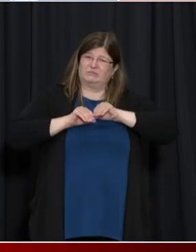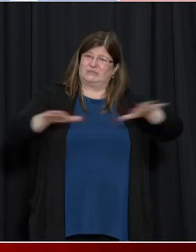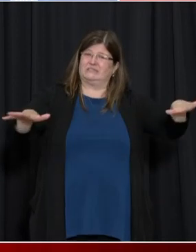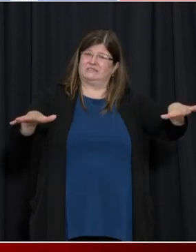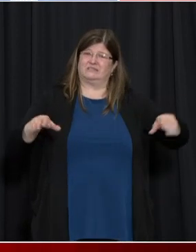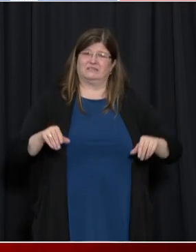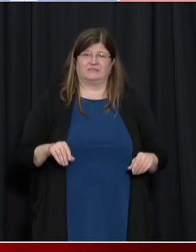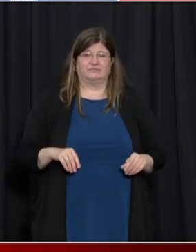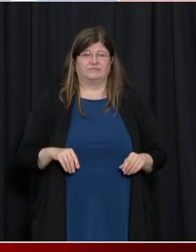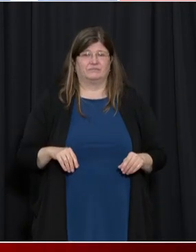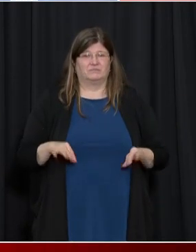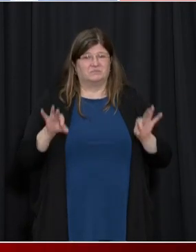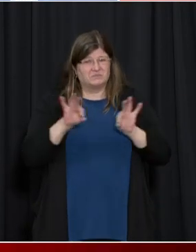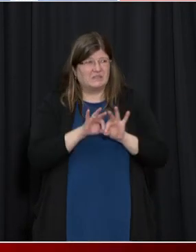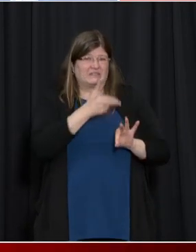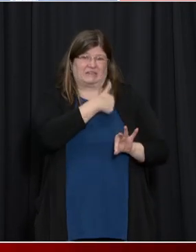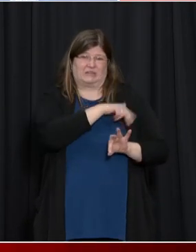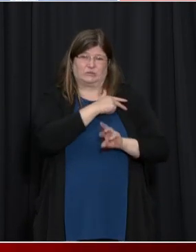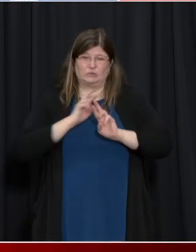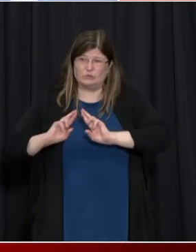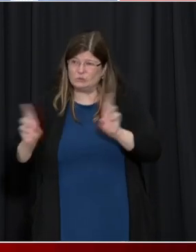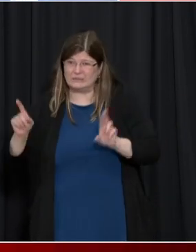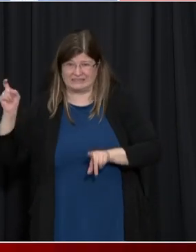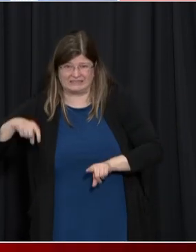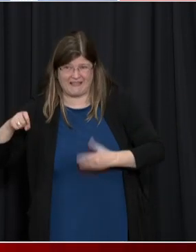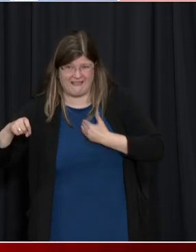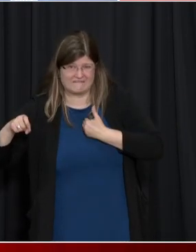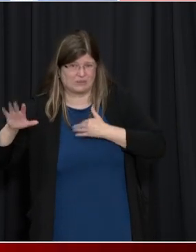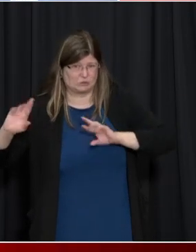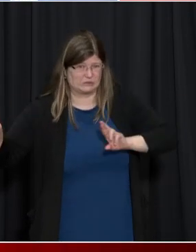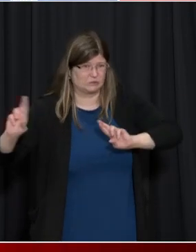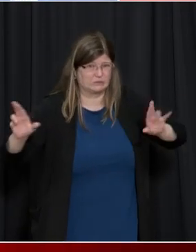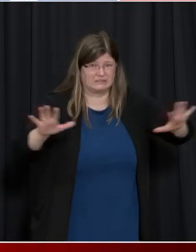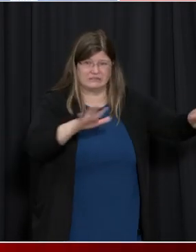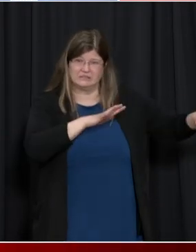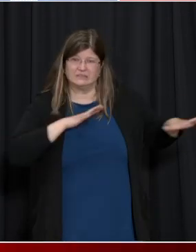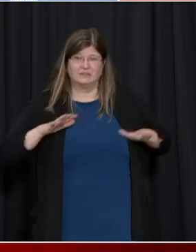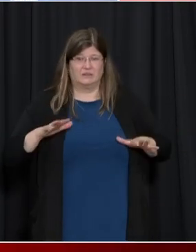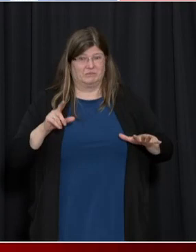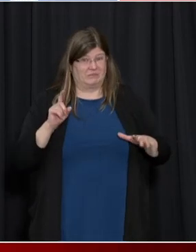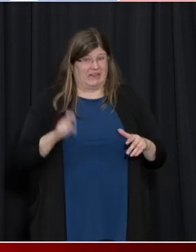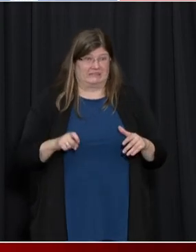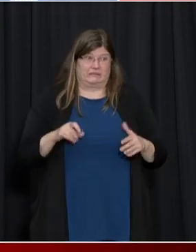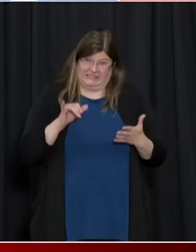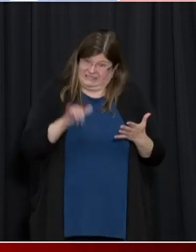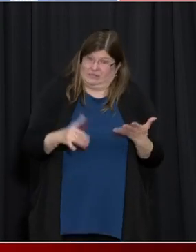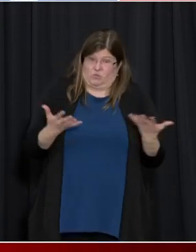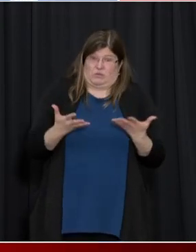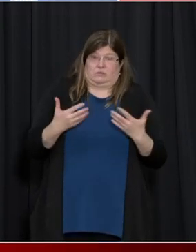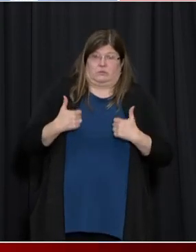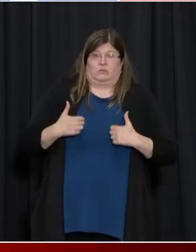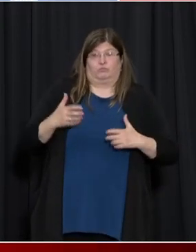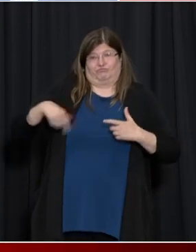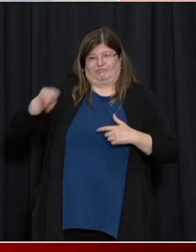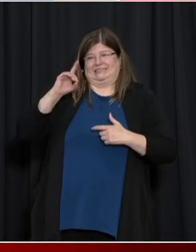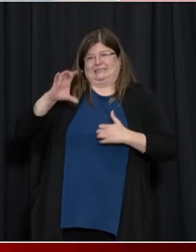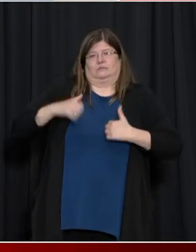hospital capacity to deal with people who are sick. That's what residents want. That's also what businesses want.